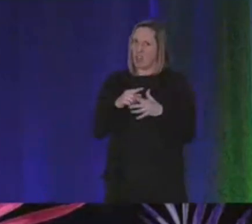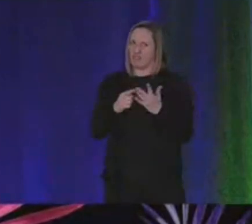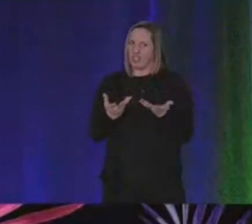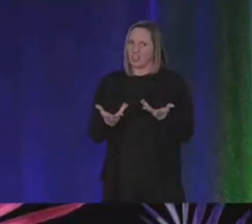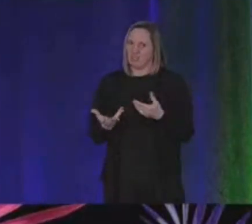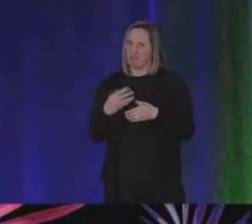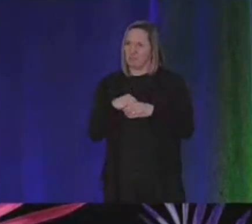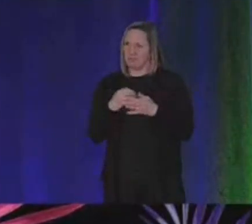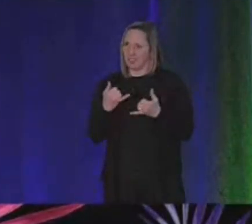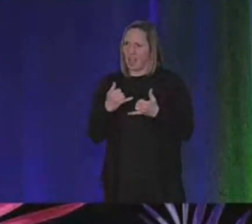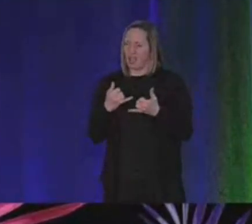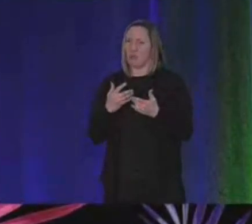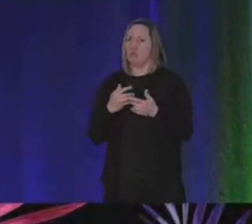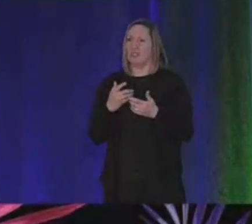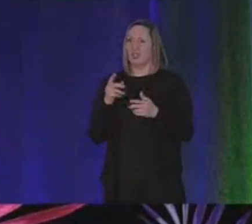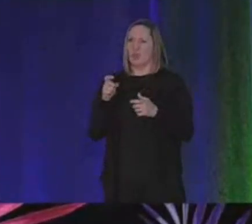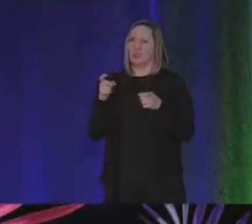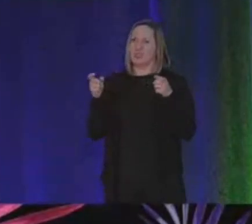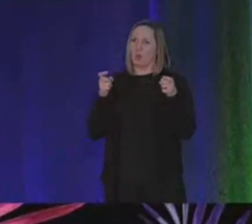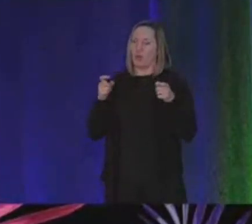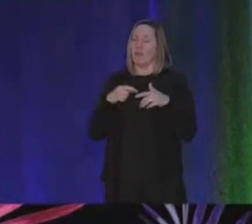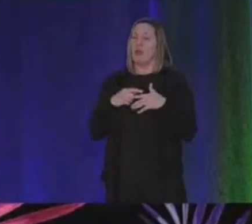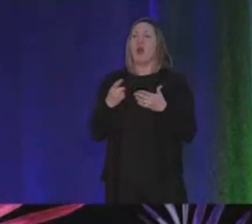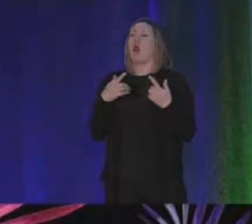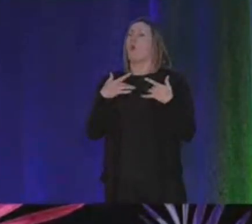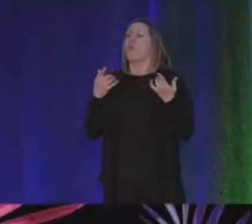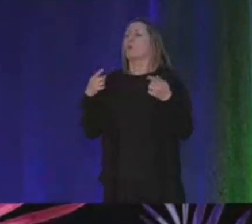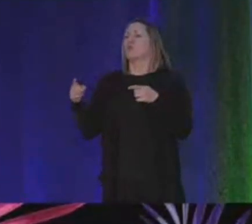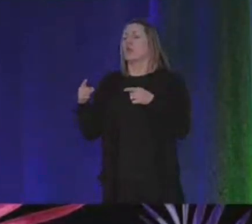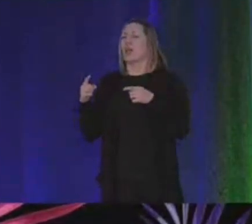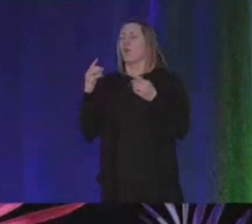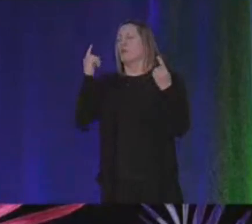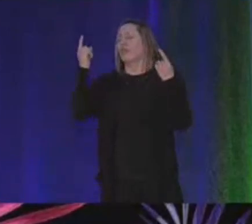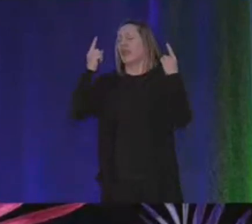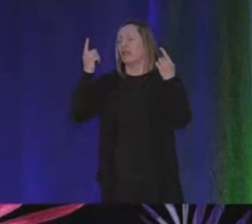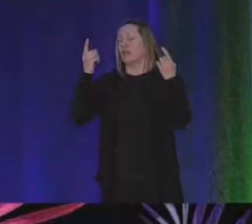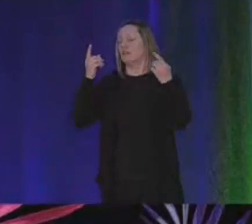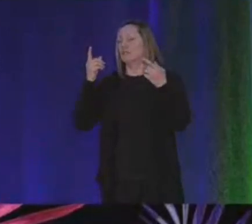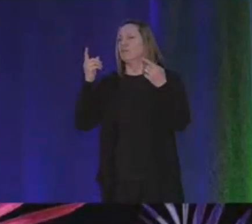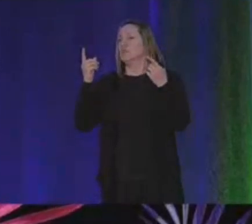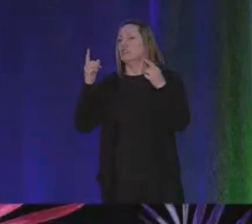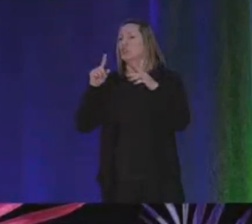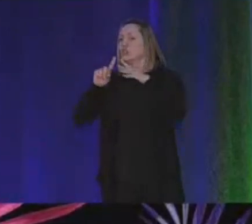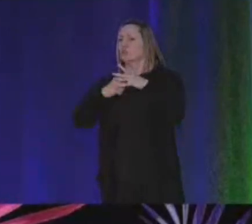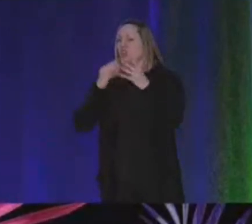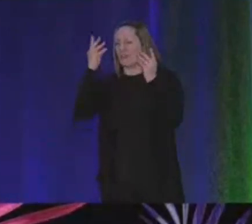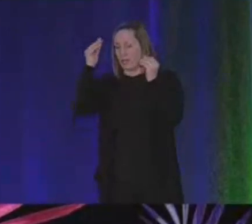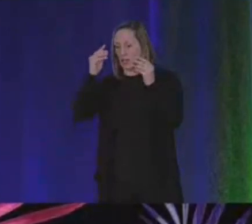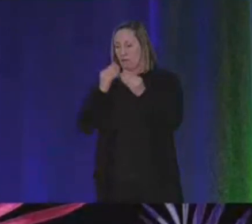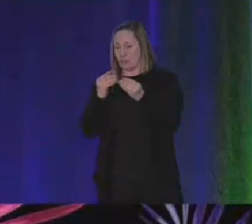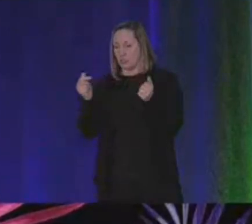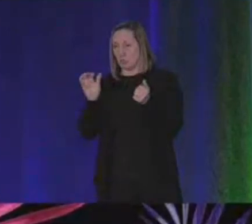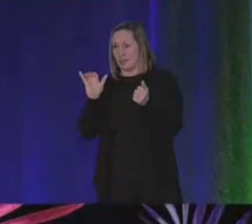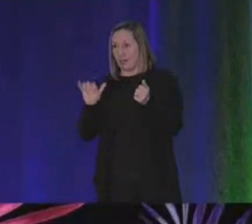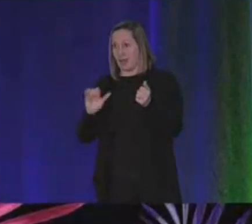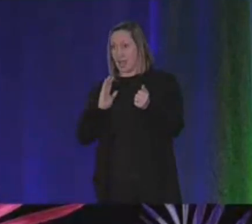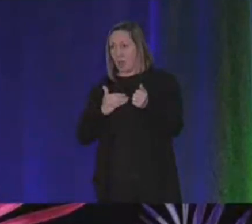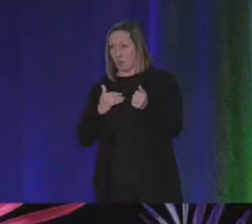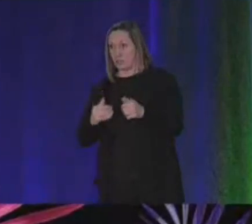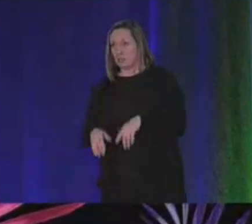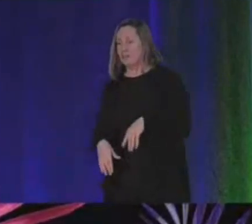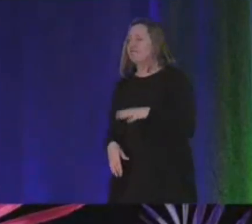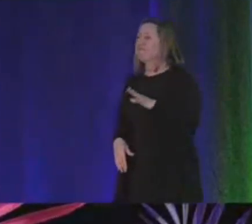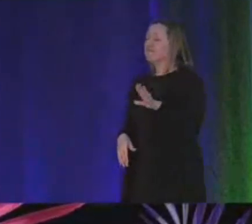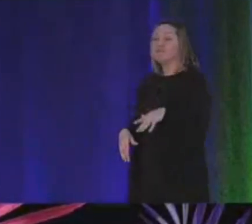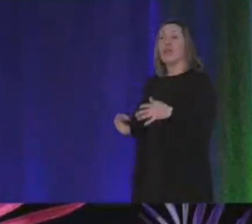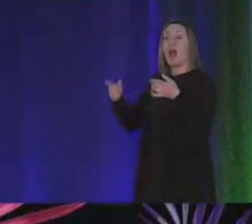around that you had to kind of juggle with. Yeah. What was going on in your mind at that point to start thinking of a solution like ours? Yeah, so when we started